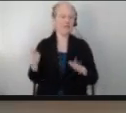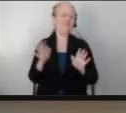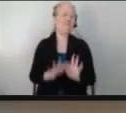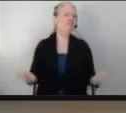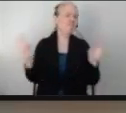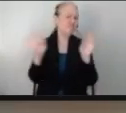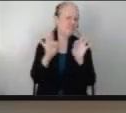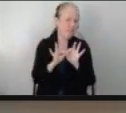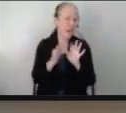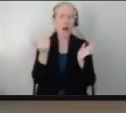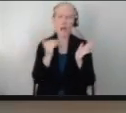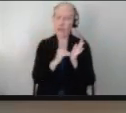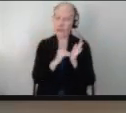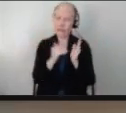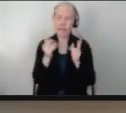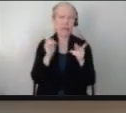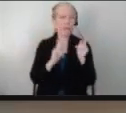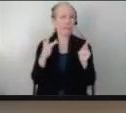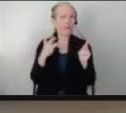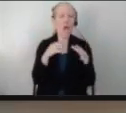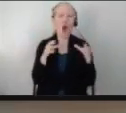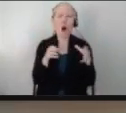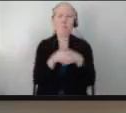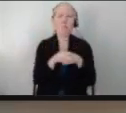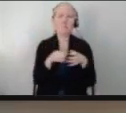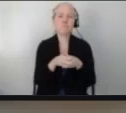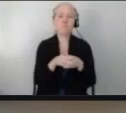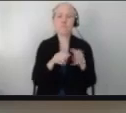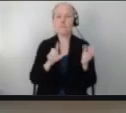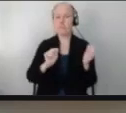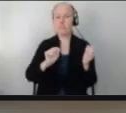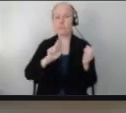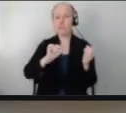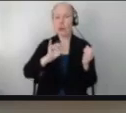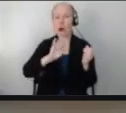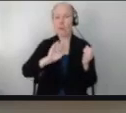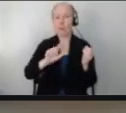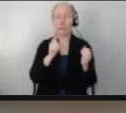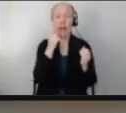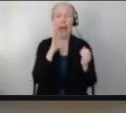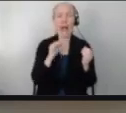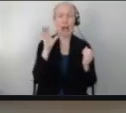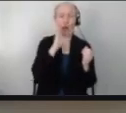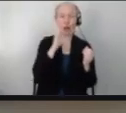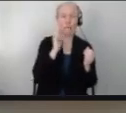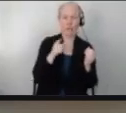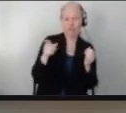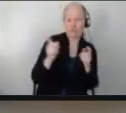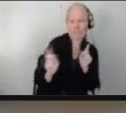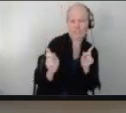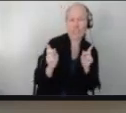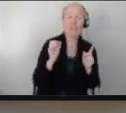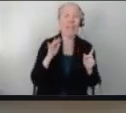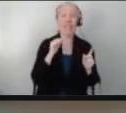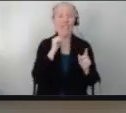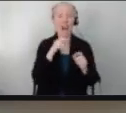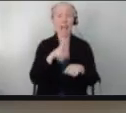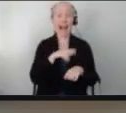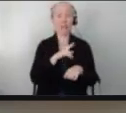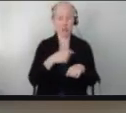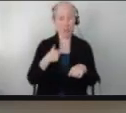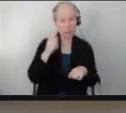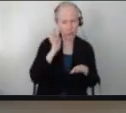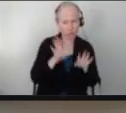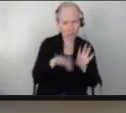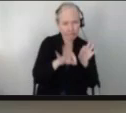to be tribal. We like to find divisions, even if there aren't any natural divisions. We like to make up our own.